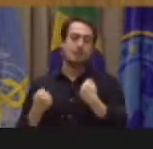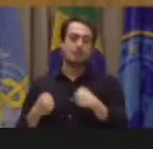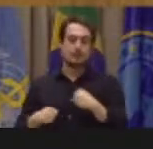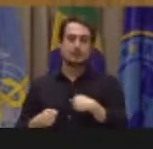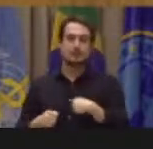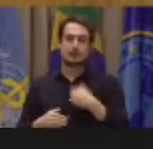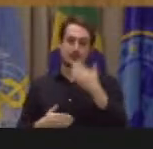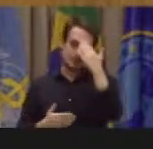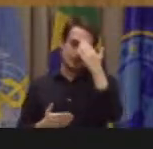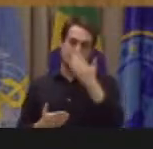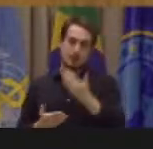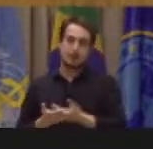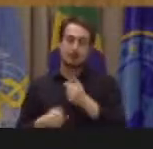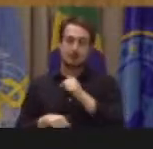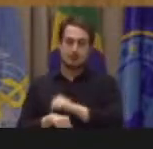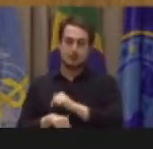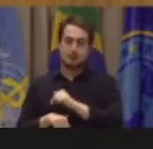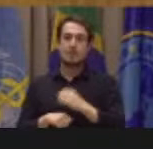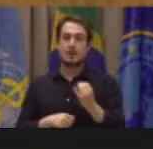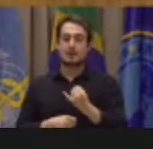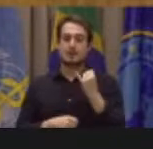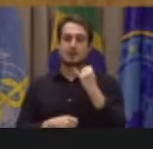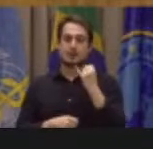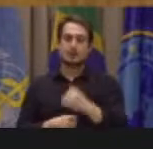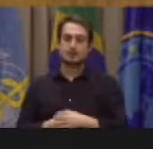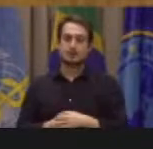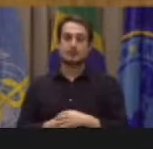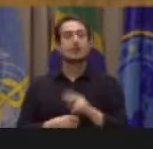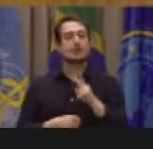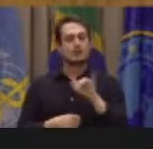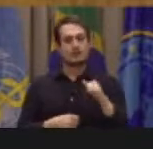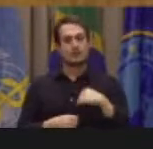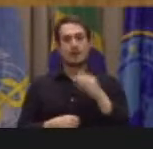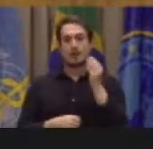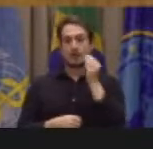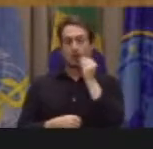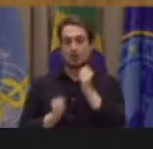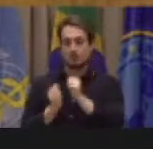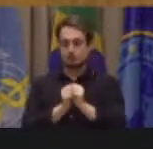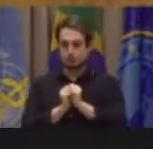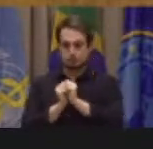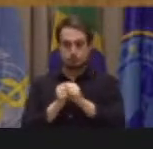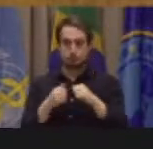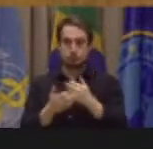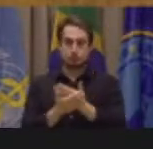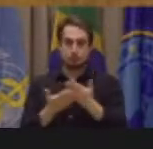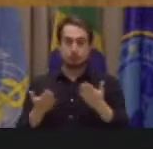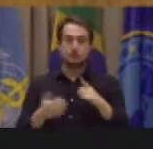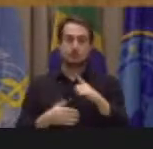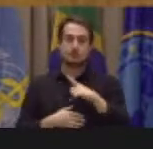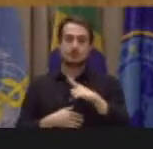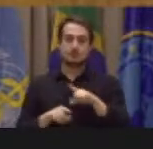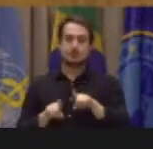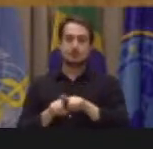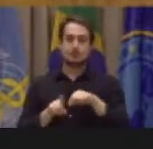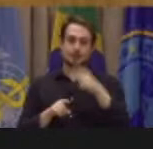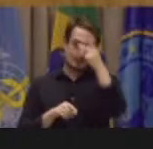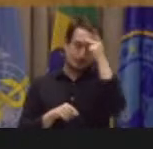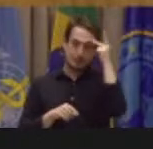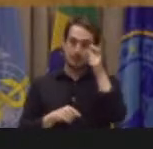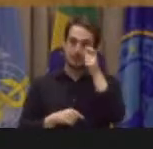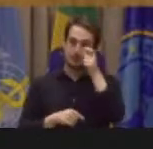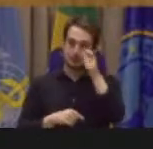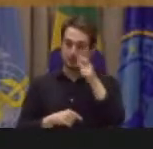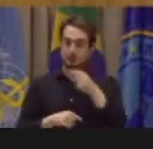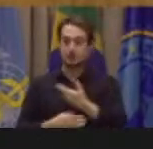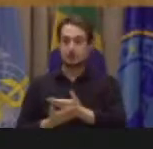important things, some positive things, and a lot of things to improve. And those are important. So we're going to try little by little. We see that